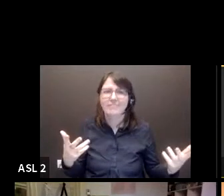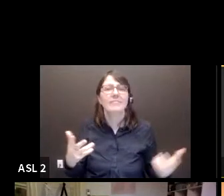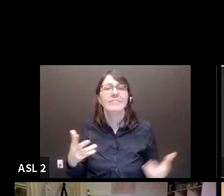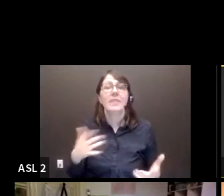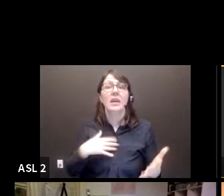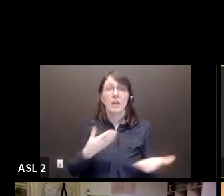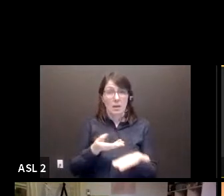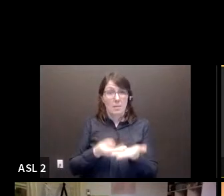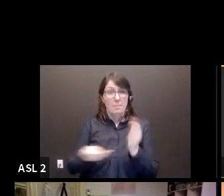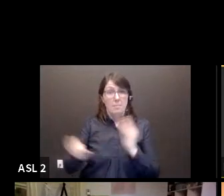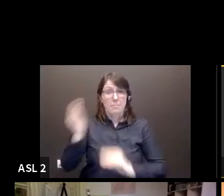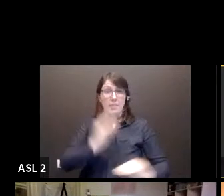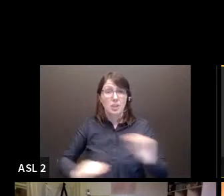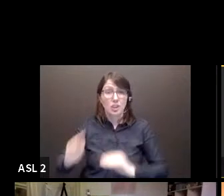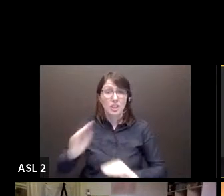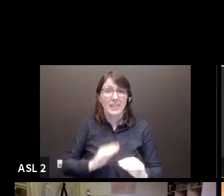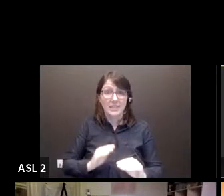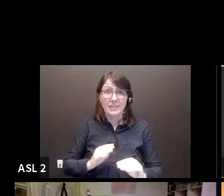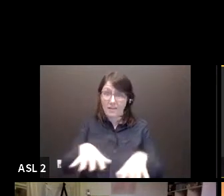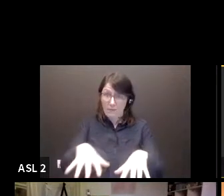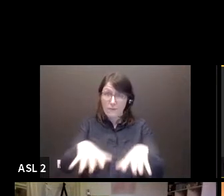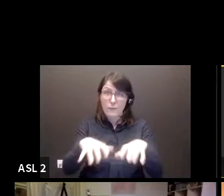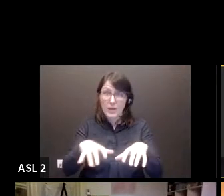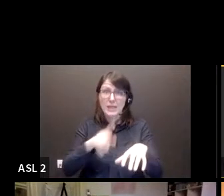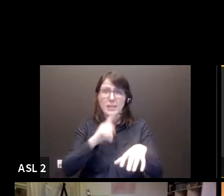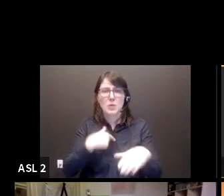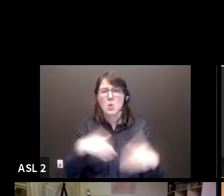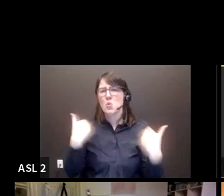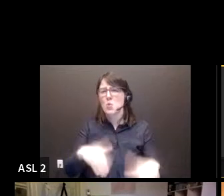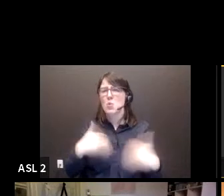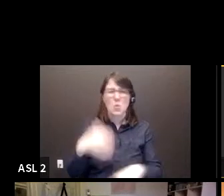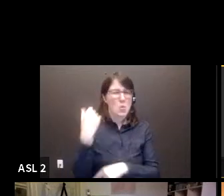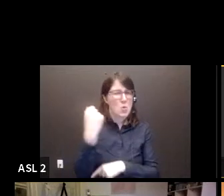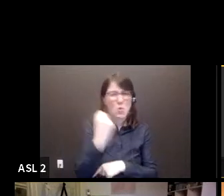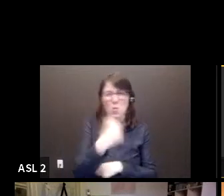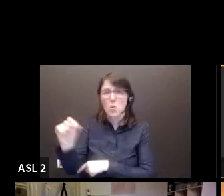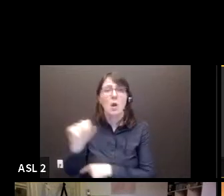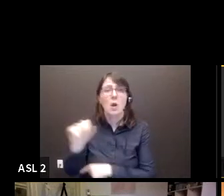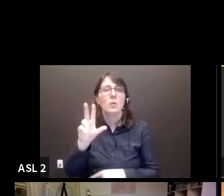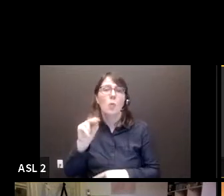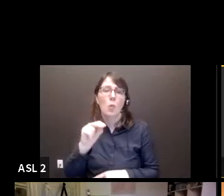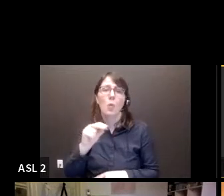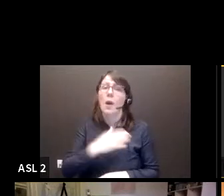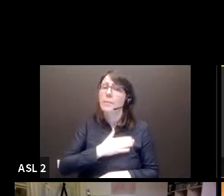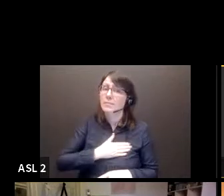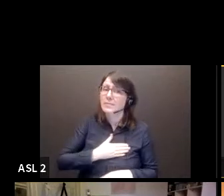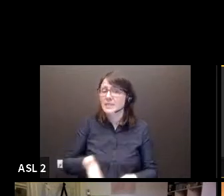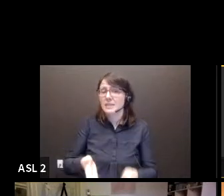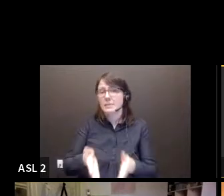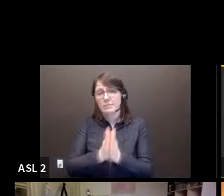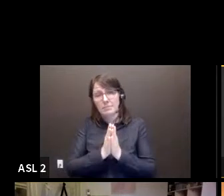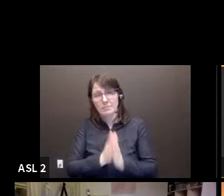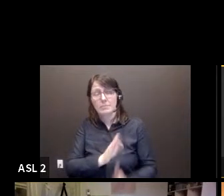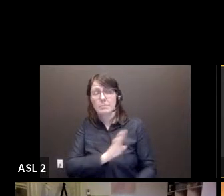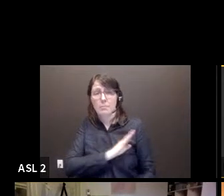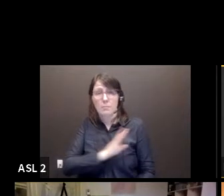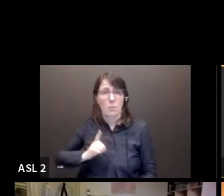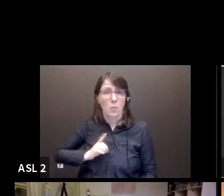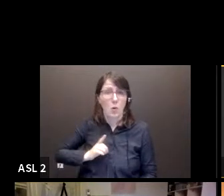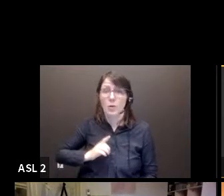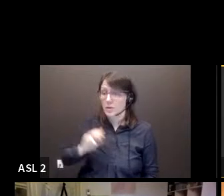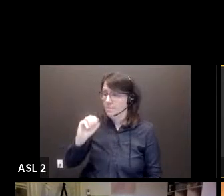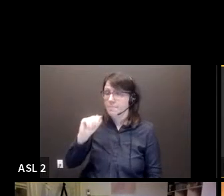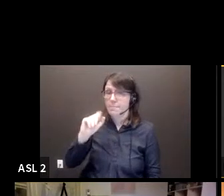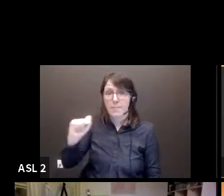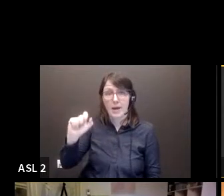radical request it is made out to be chair deans please do not cave to the manipulation tactics of matt scoff please